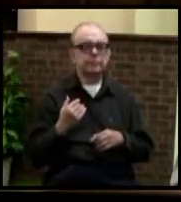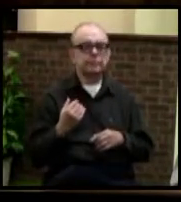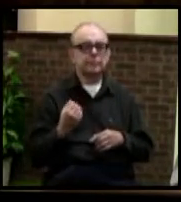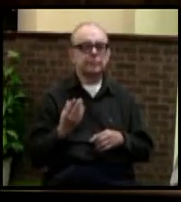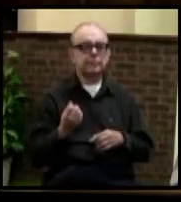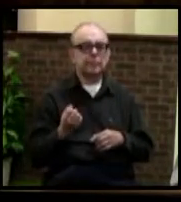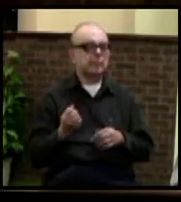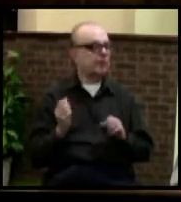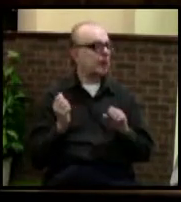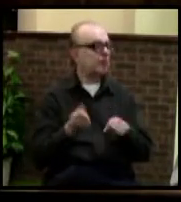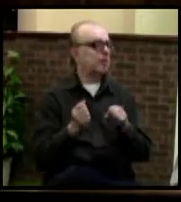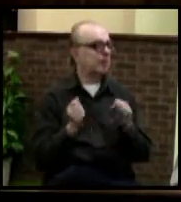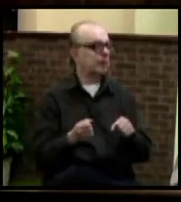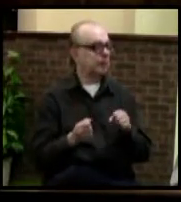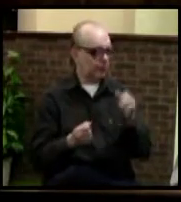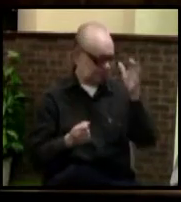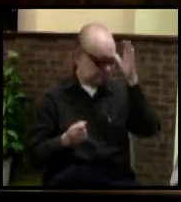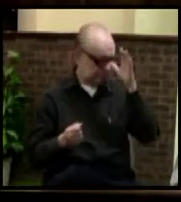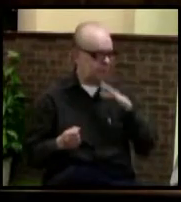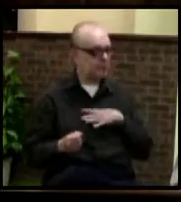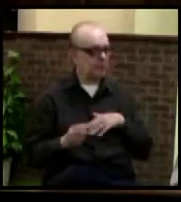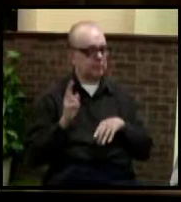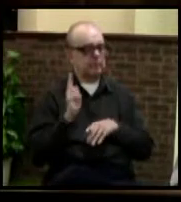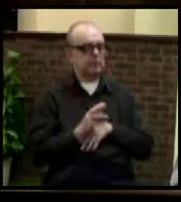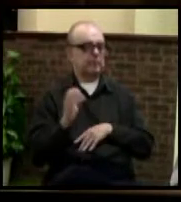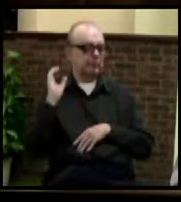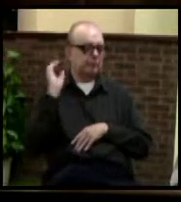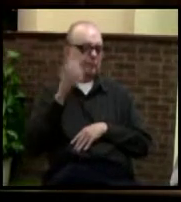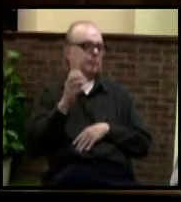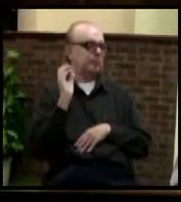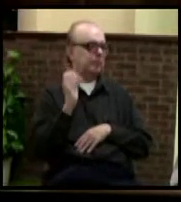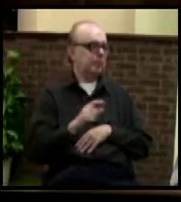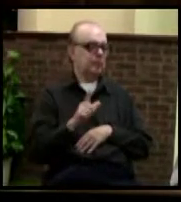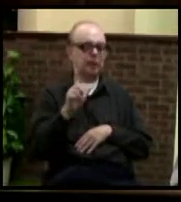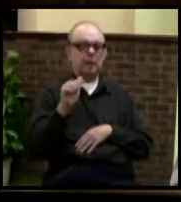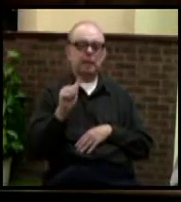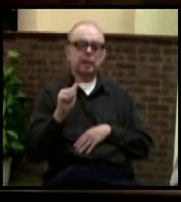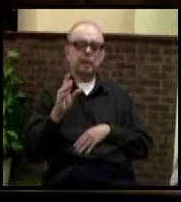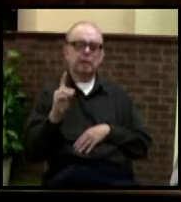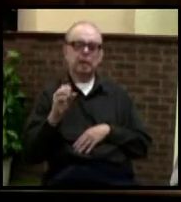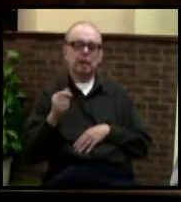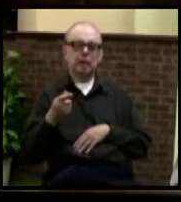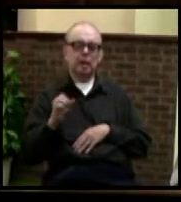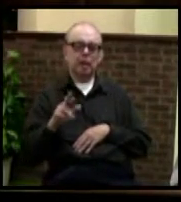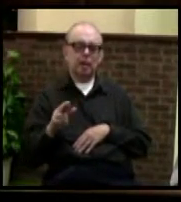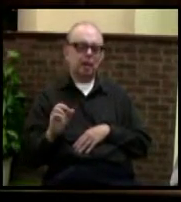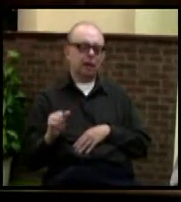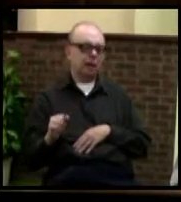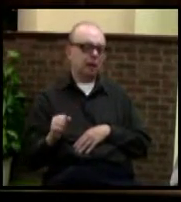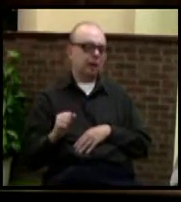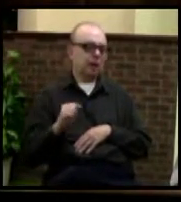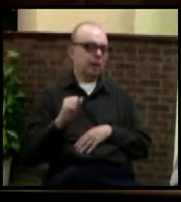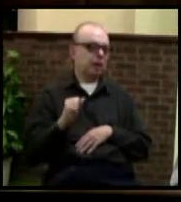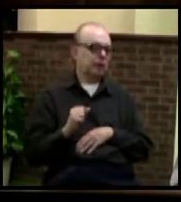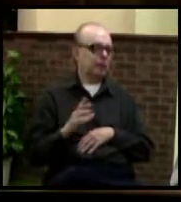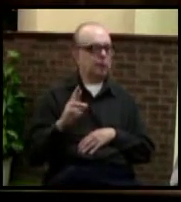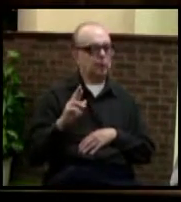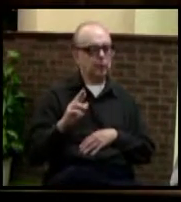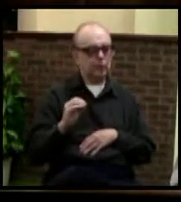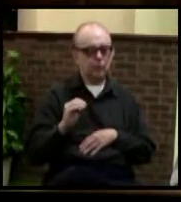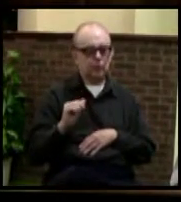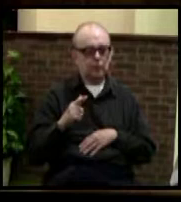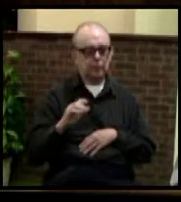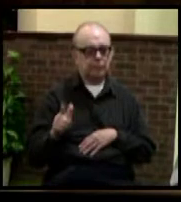if many of you follow baseball, there was a gentleman that used to pitch for the Los Angeles Dodgers by the name of Earl Hershiser,